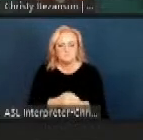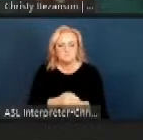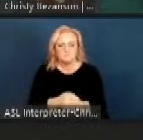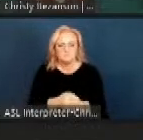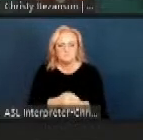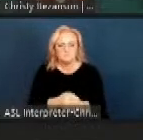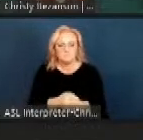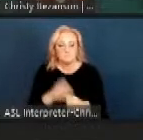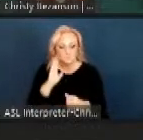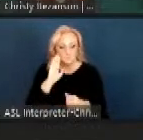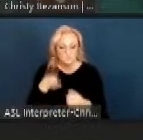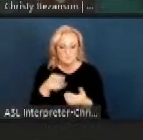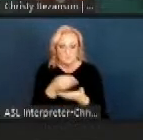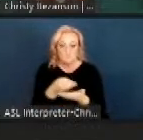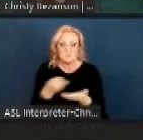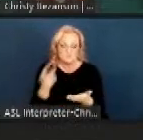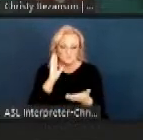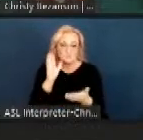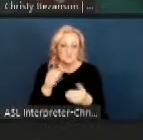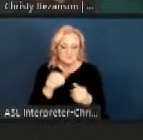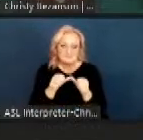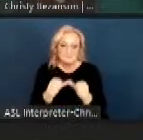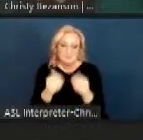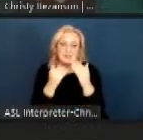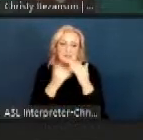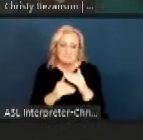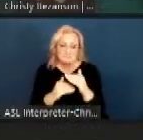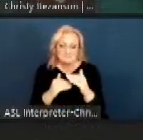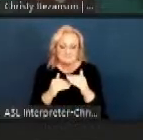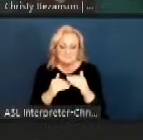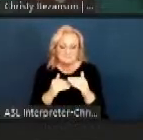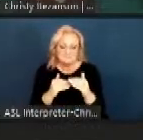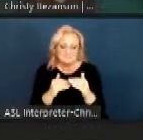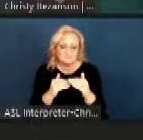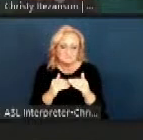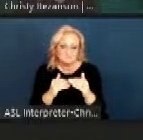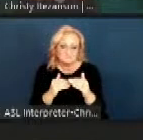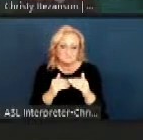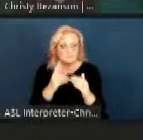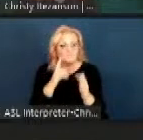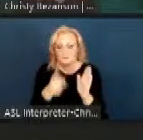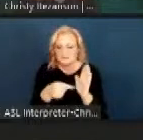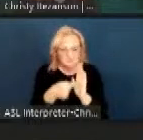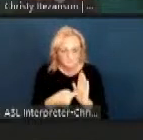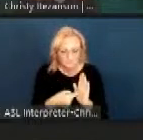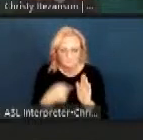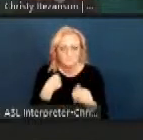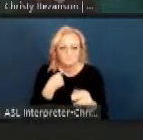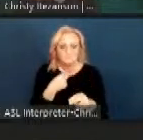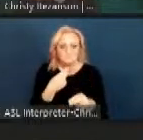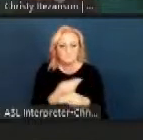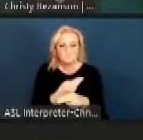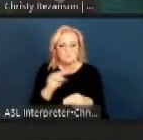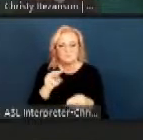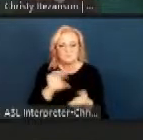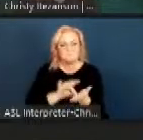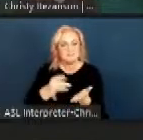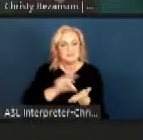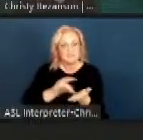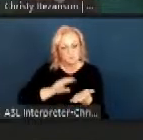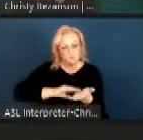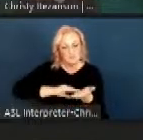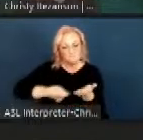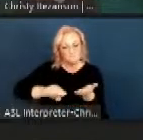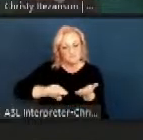we know resources will continue to be limited. And for example, we're using that Medicaid waiver, that